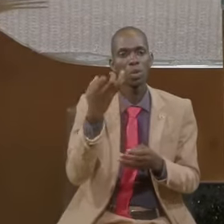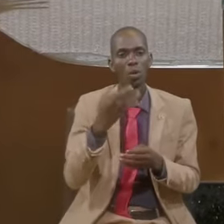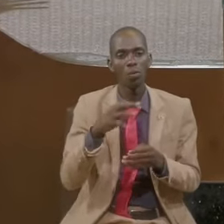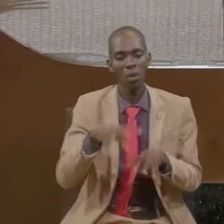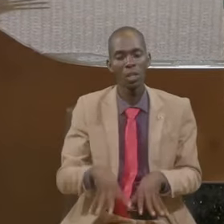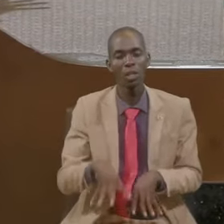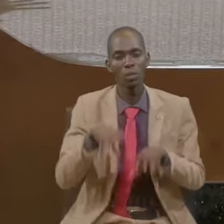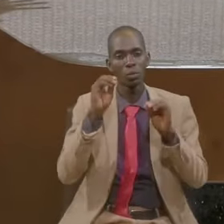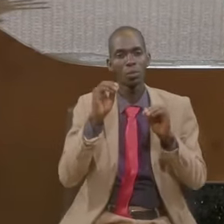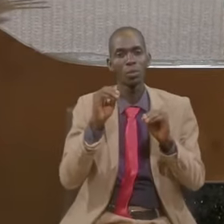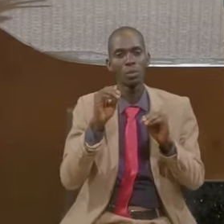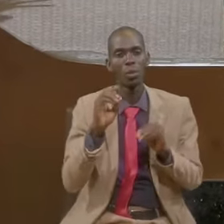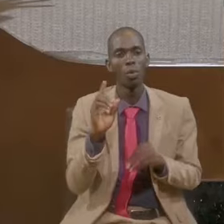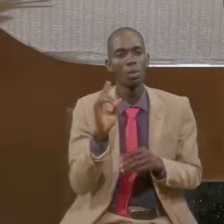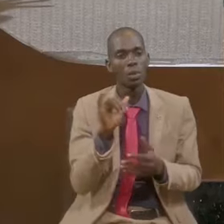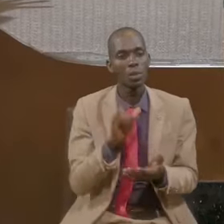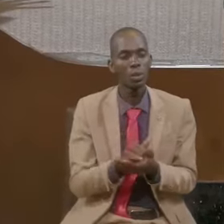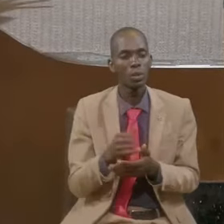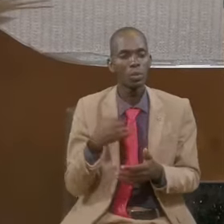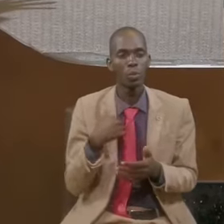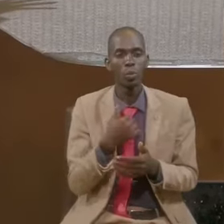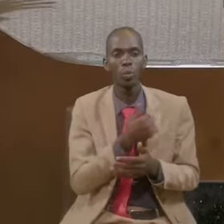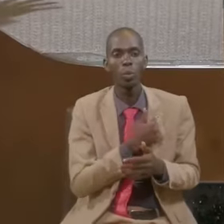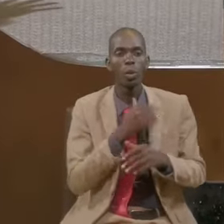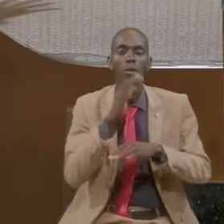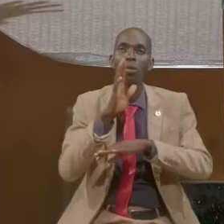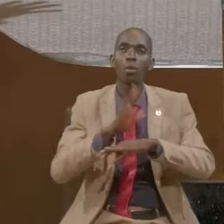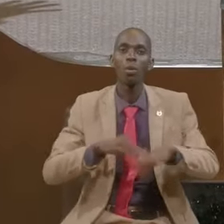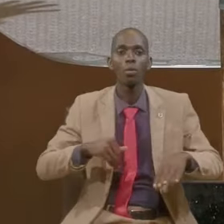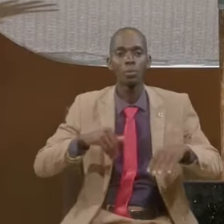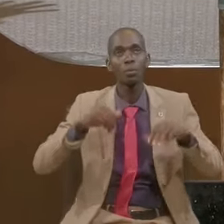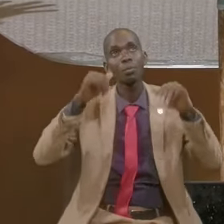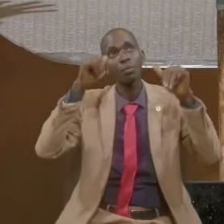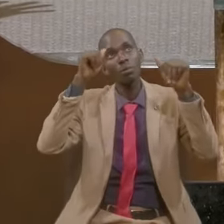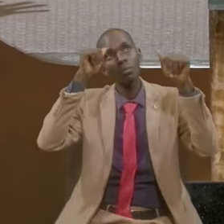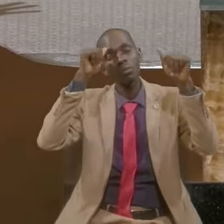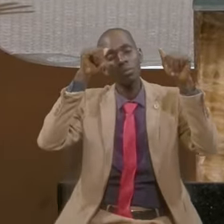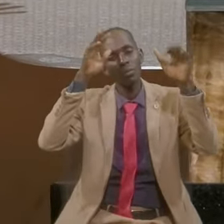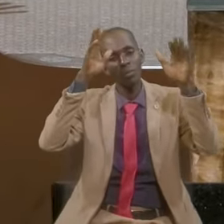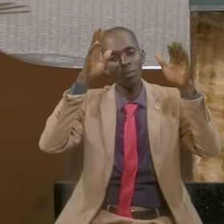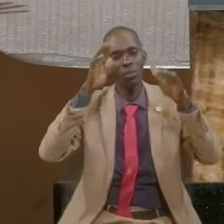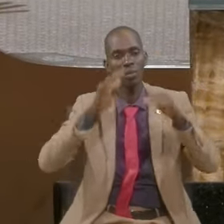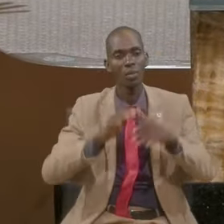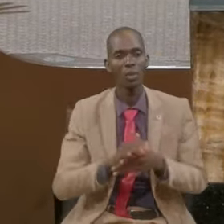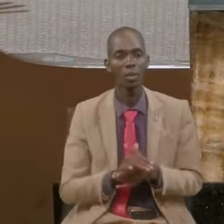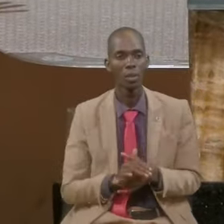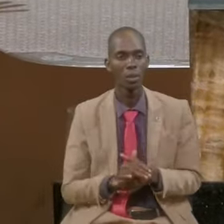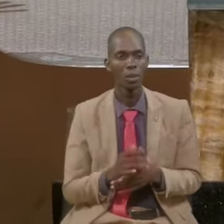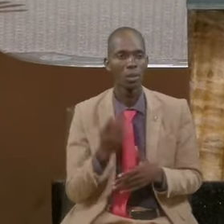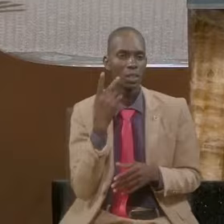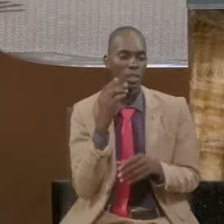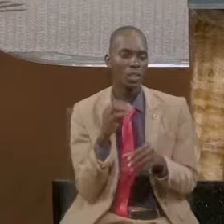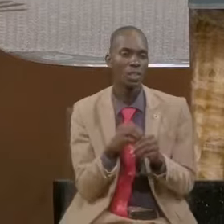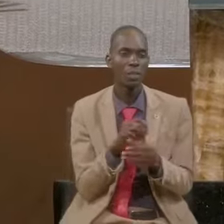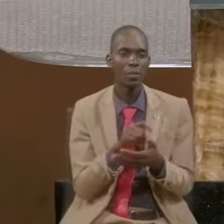of adoption, whereby we cry, Abba, Father. Look at